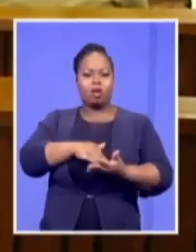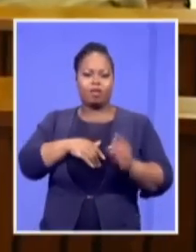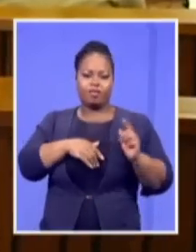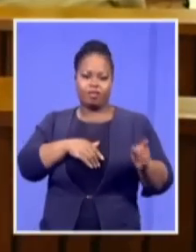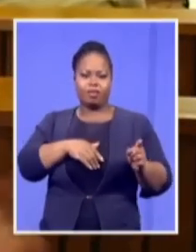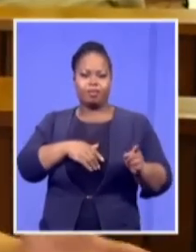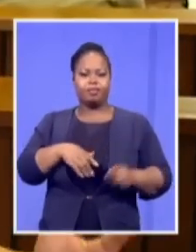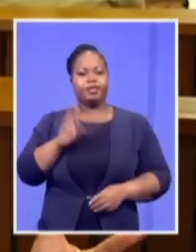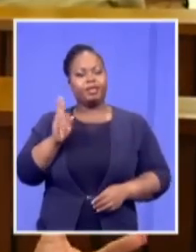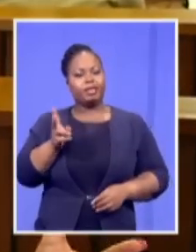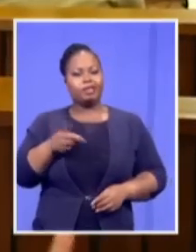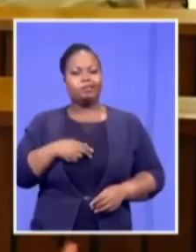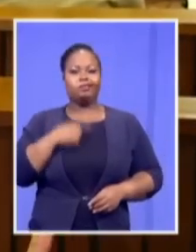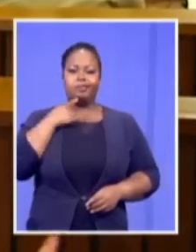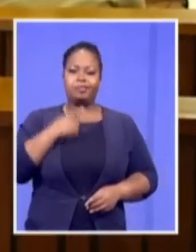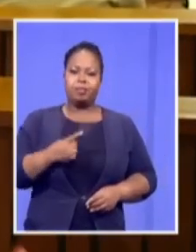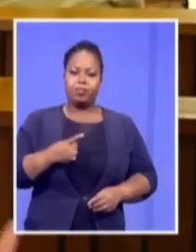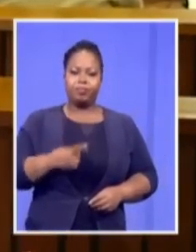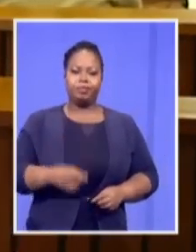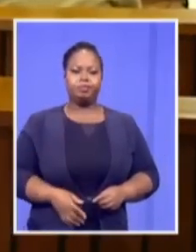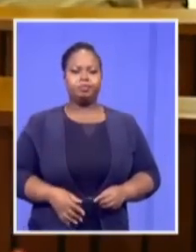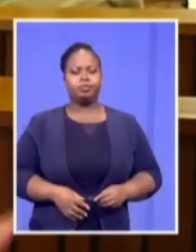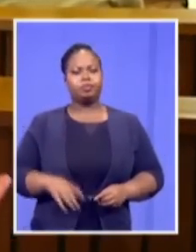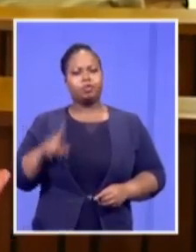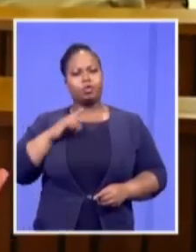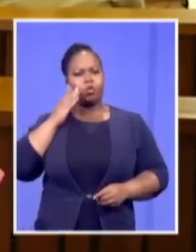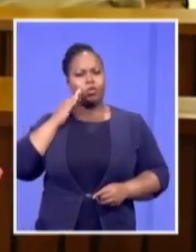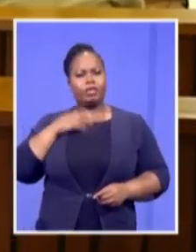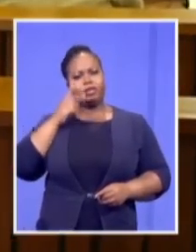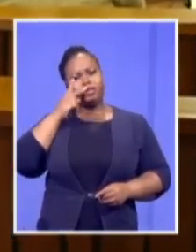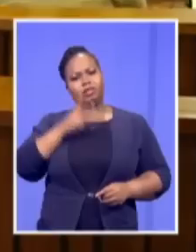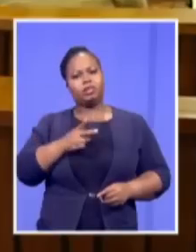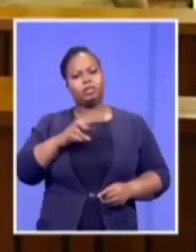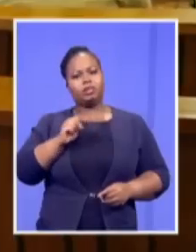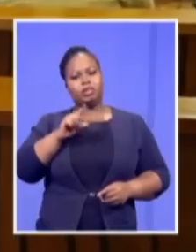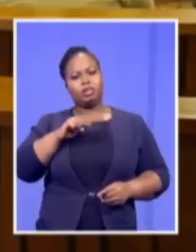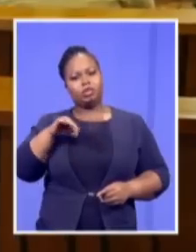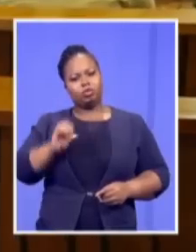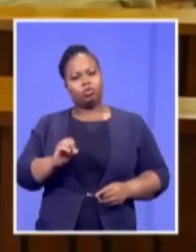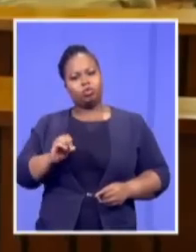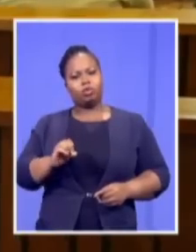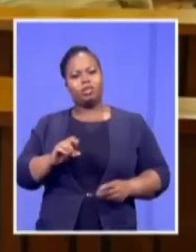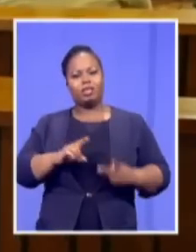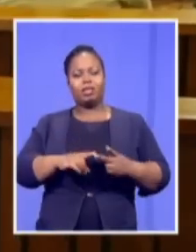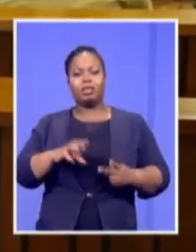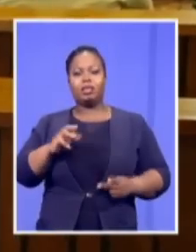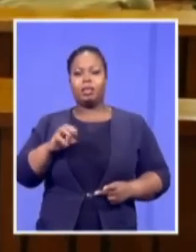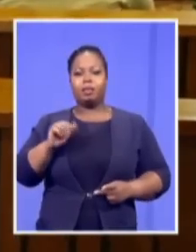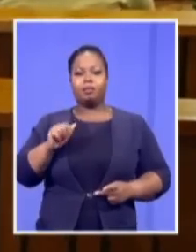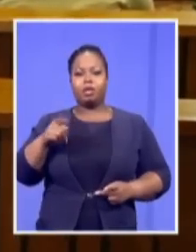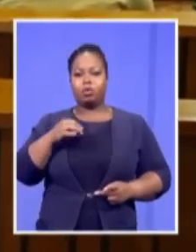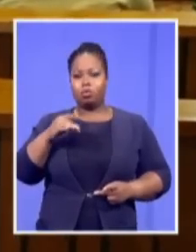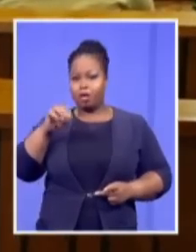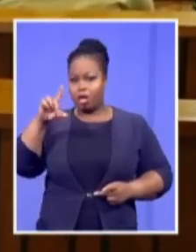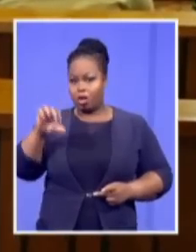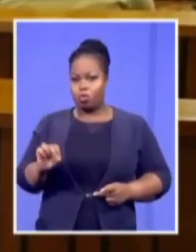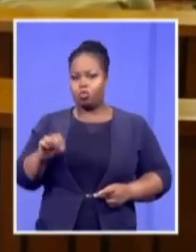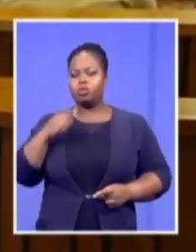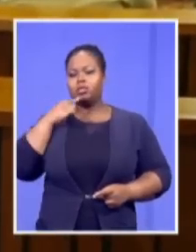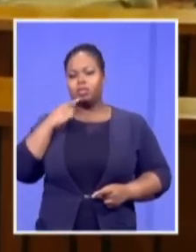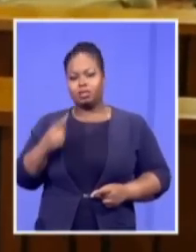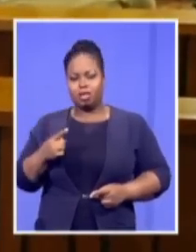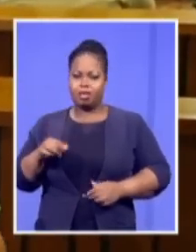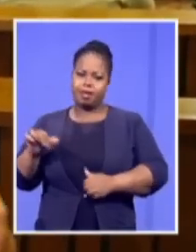says then, after he had seen Senzo Meyiwa, Makhumalo then said or agreed to take them back to